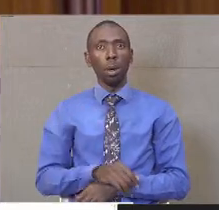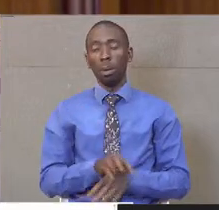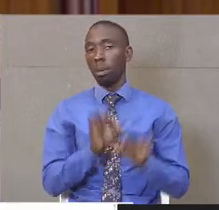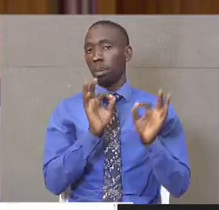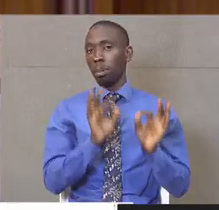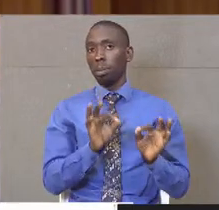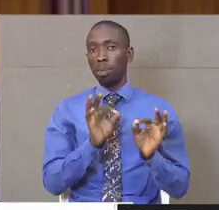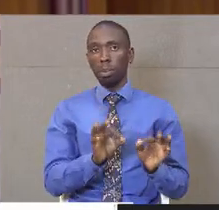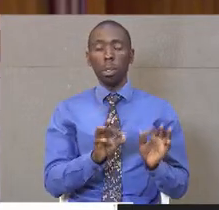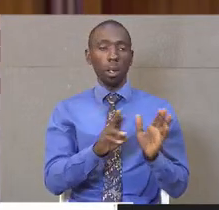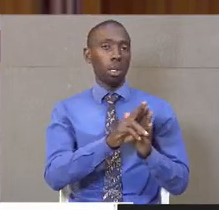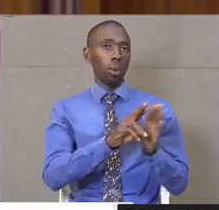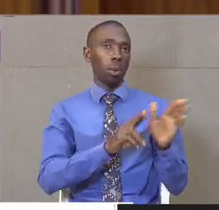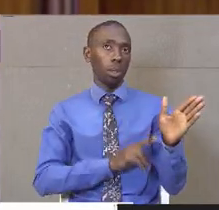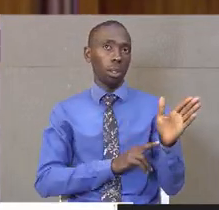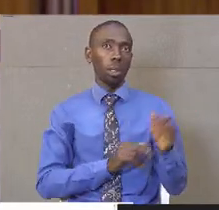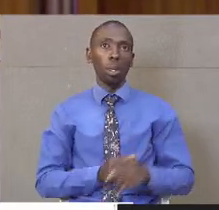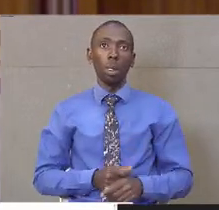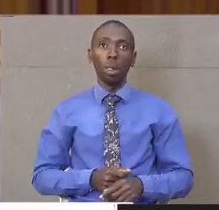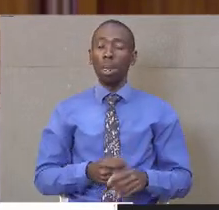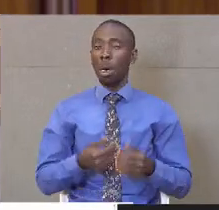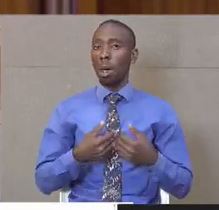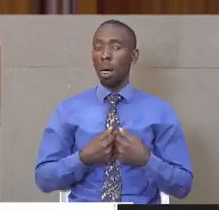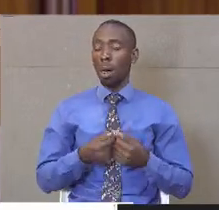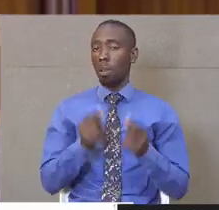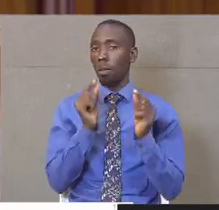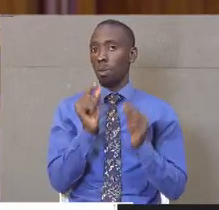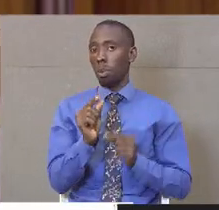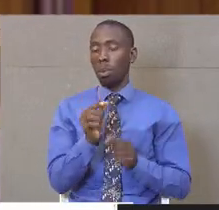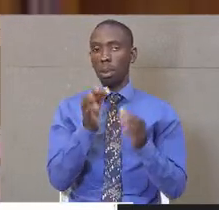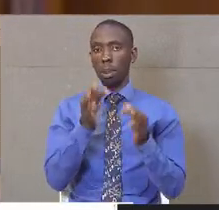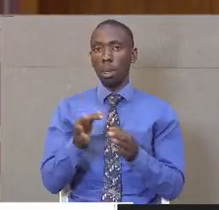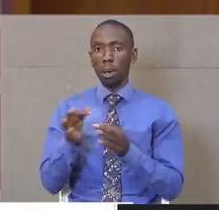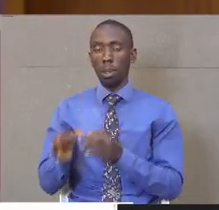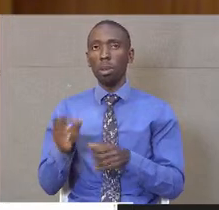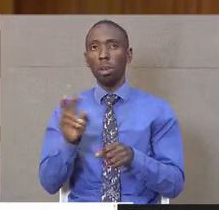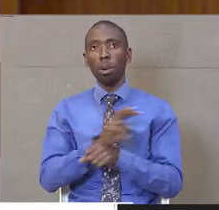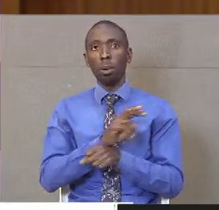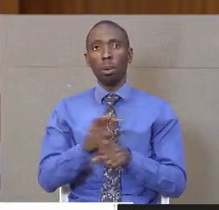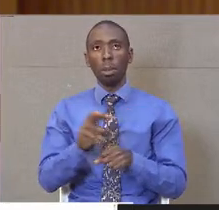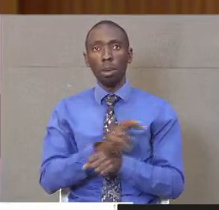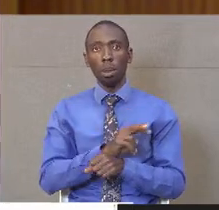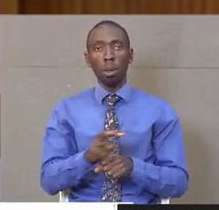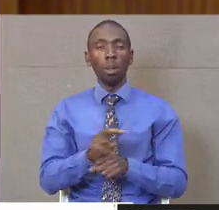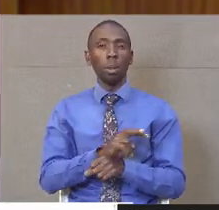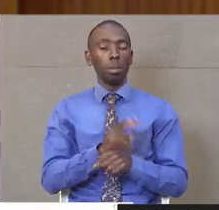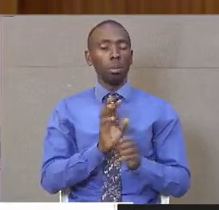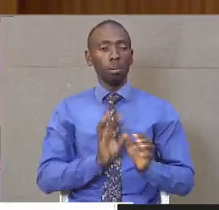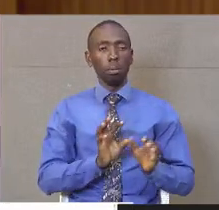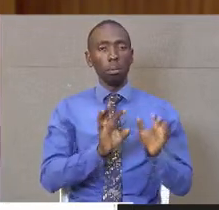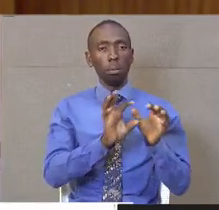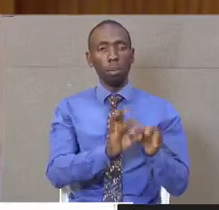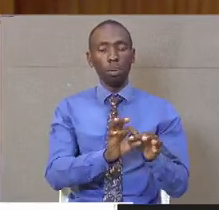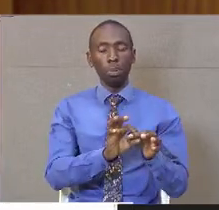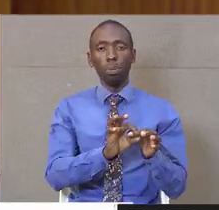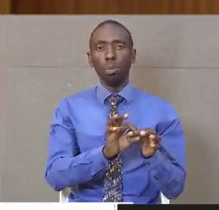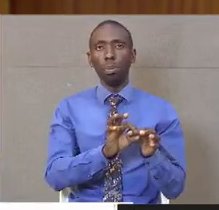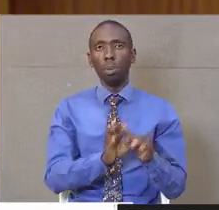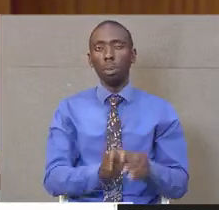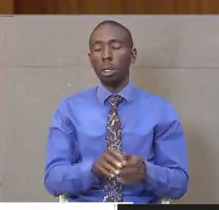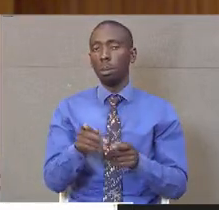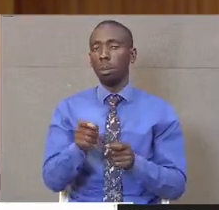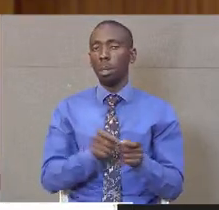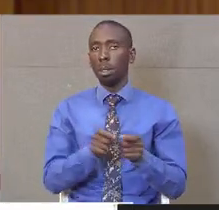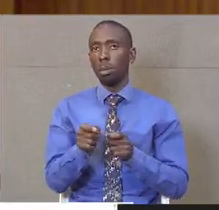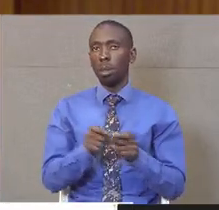extensive report. I have a few things to observe regarding the